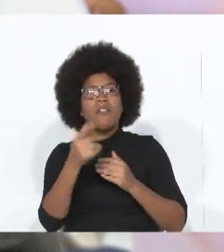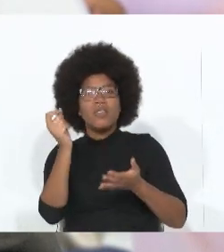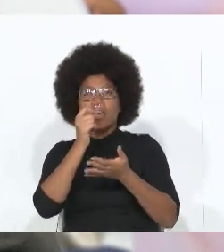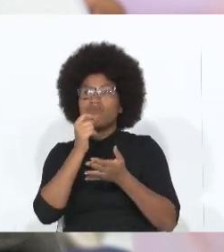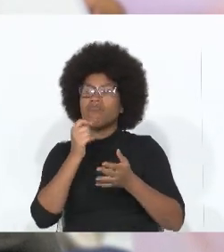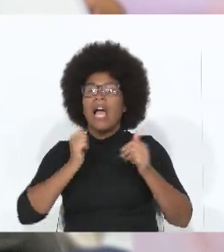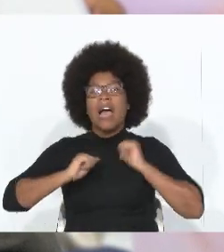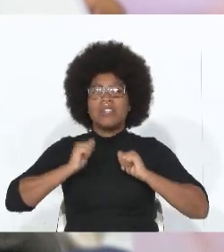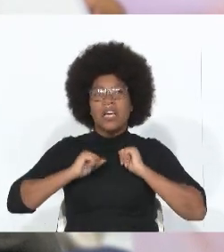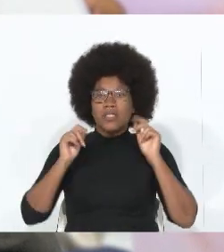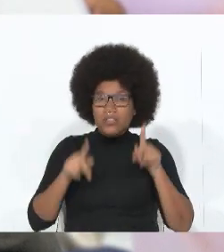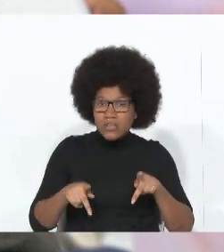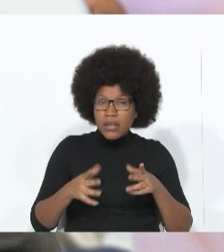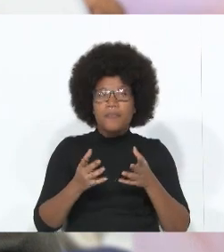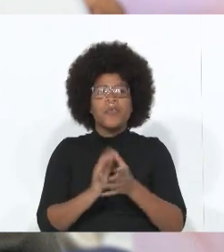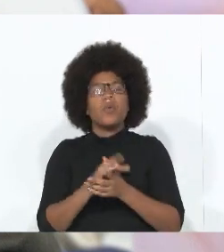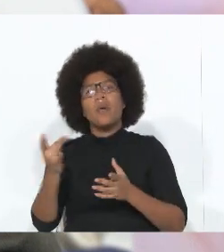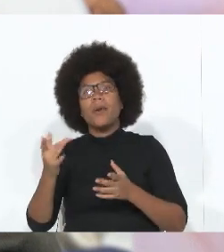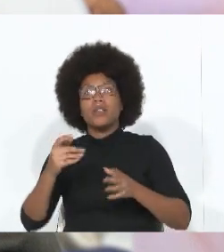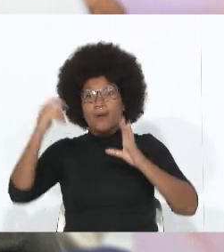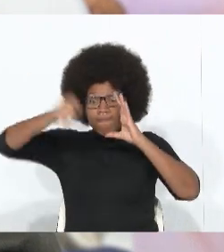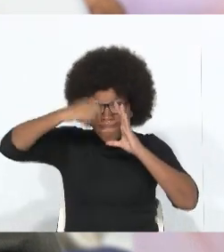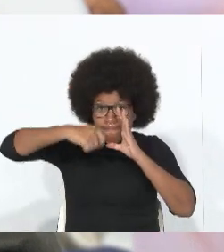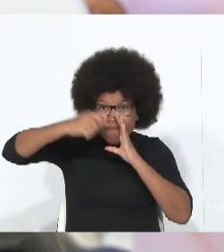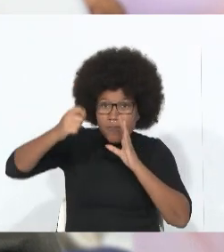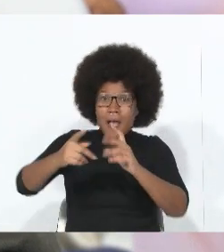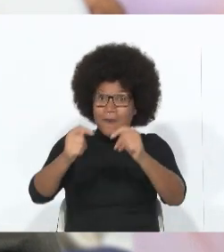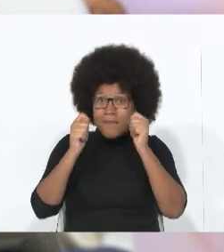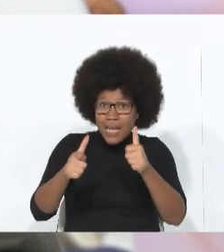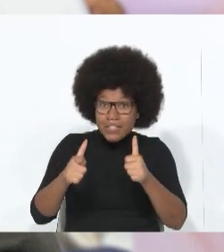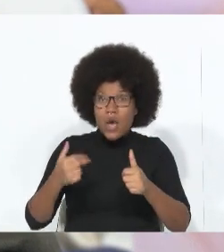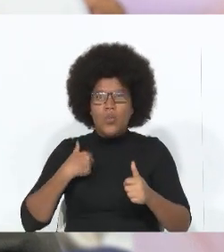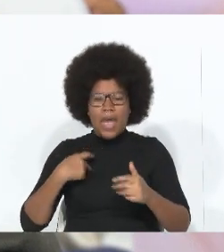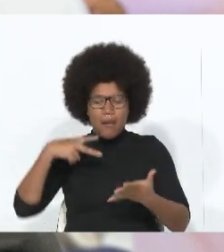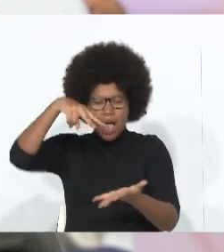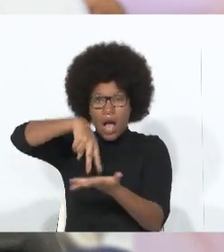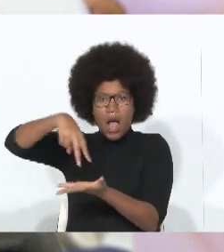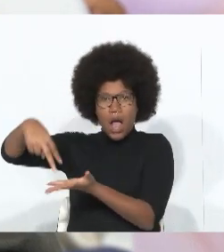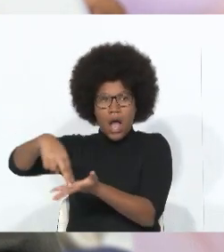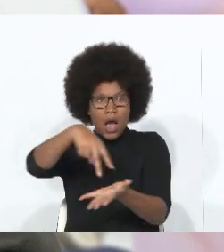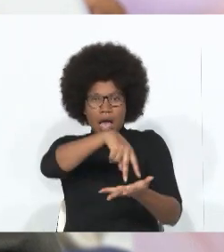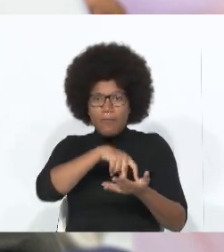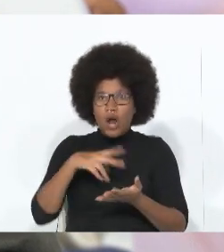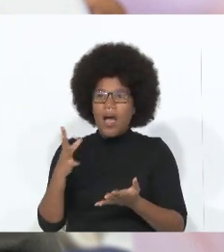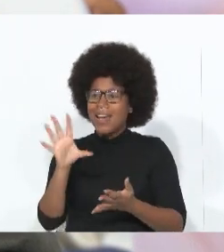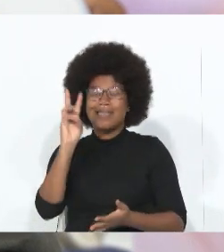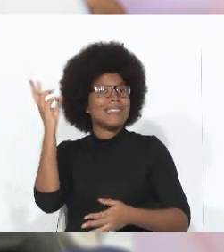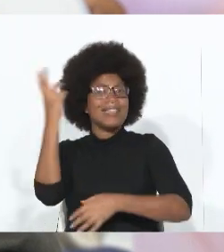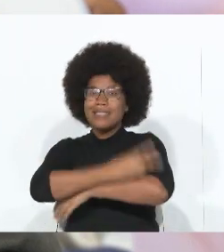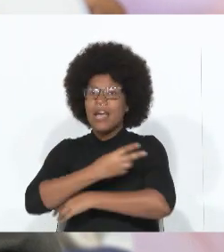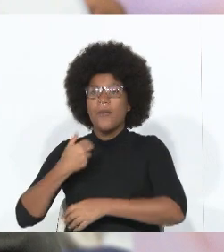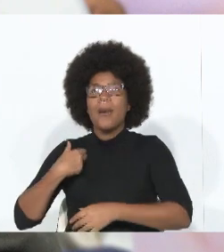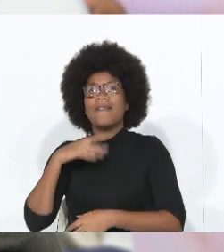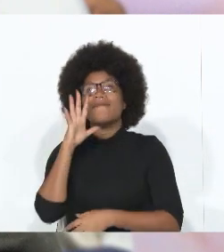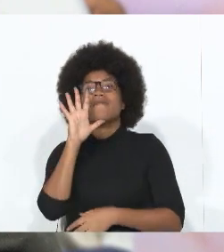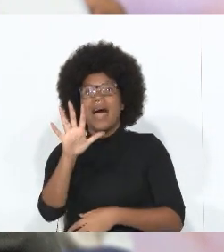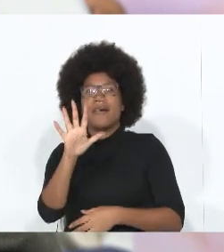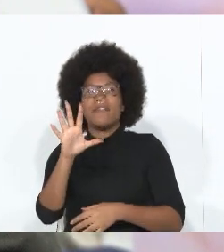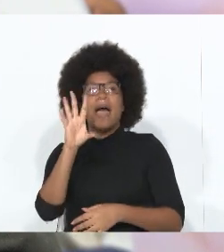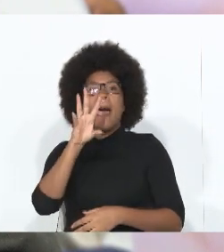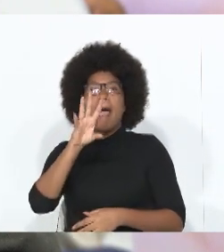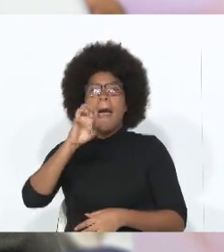on stage. We were able to film faster. We had a multi-camera setup. And in 6 days, we had 5 episodes. But